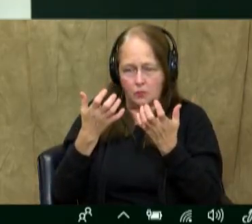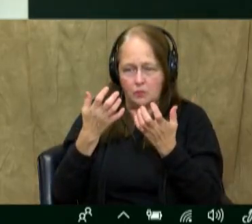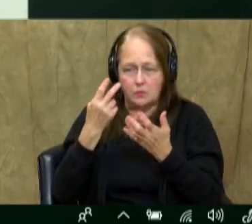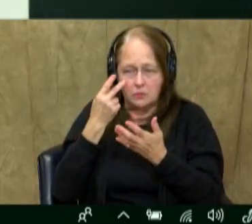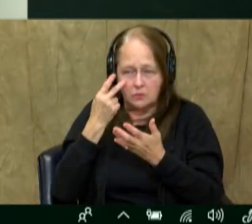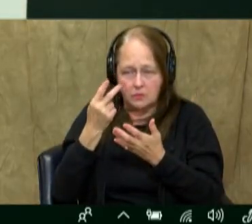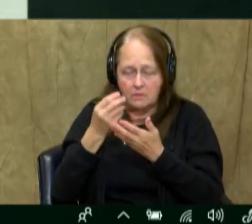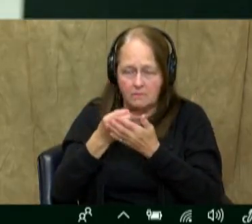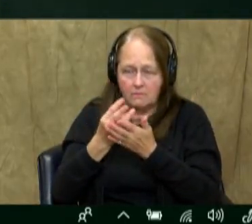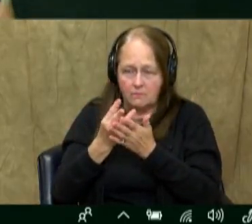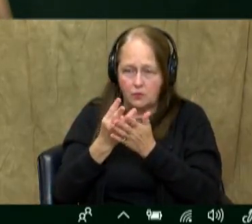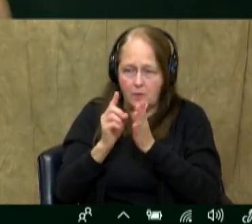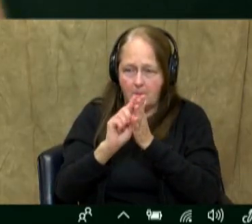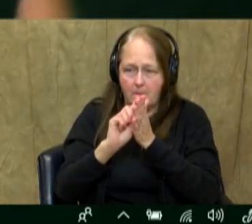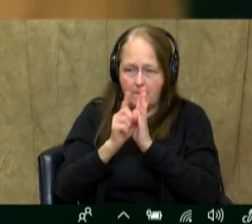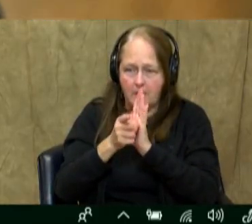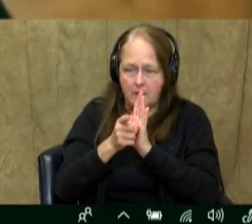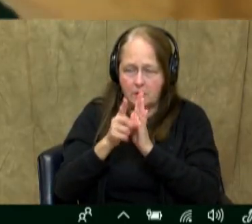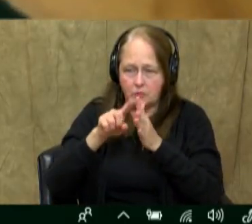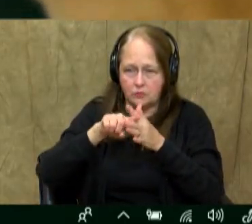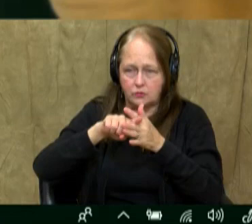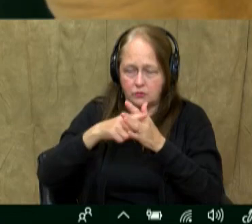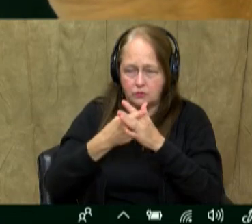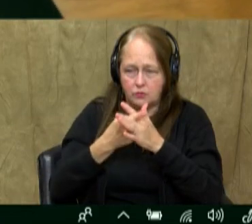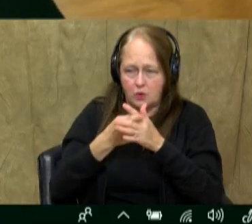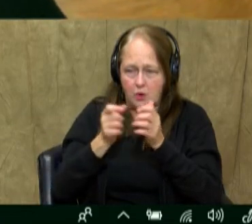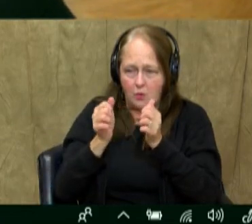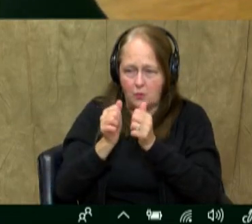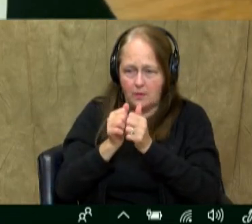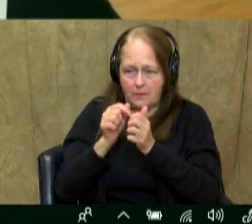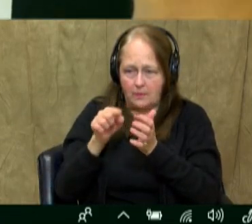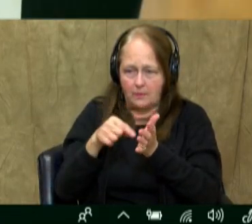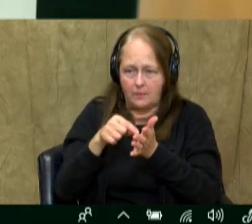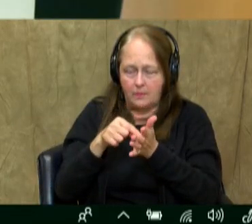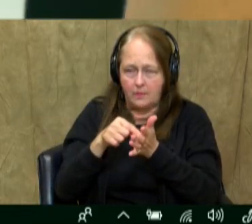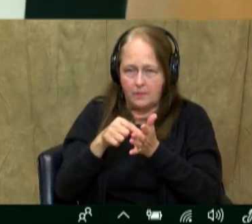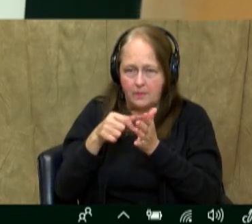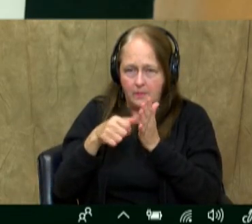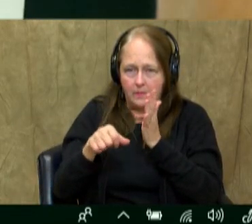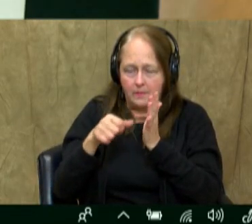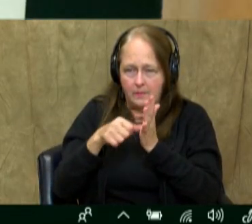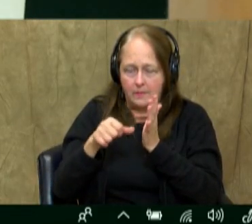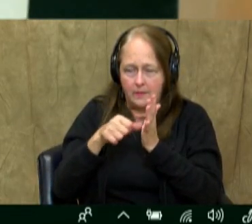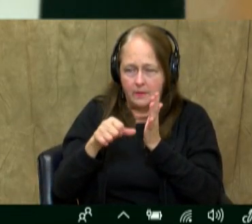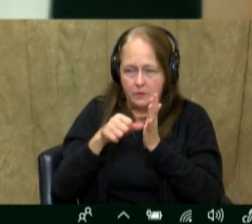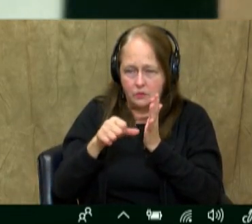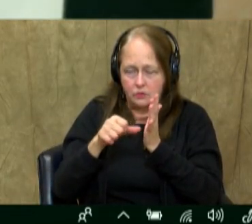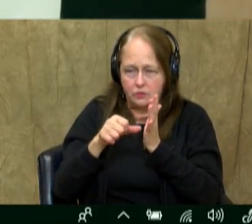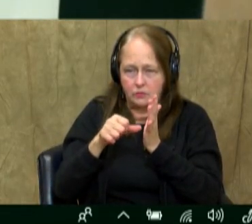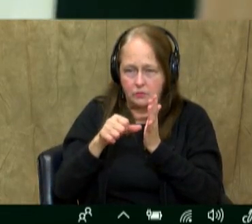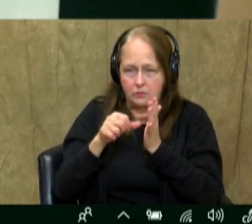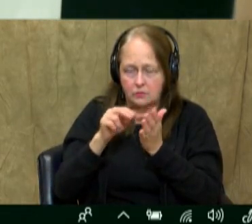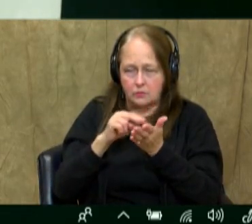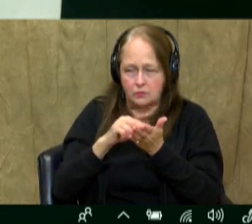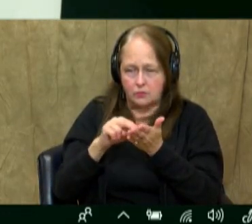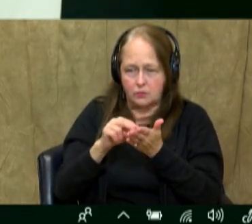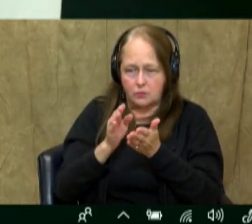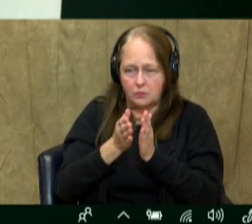for the next few minutes. I'm going to start here with this page in my notebook.